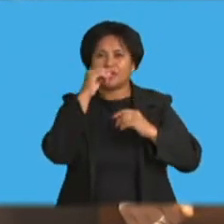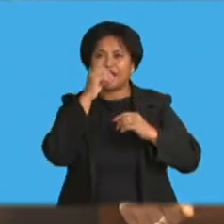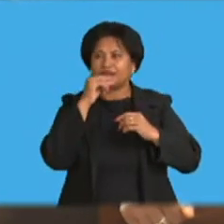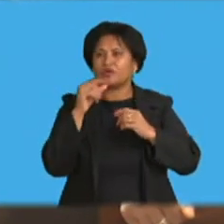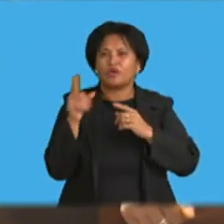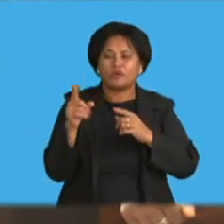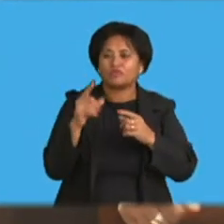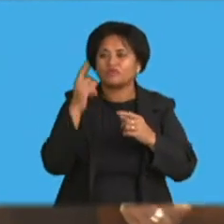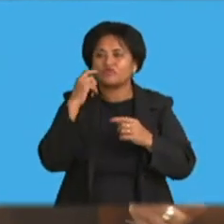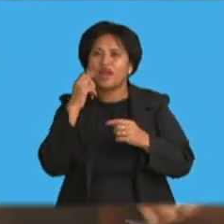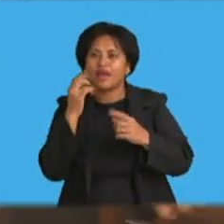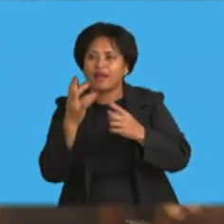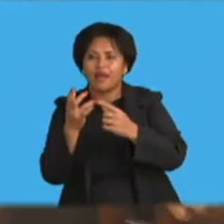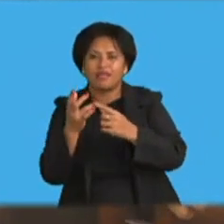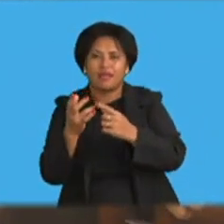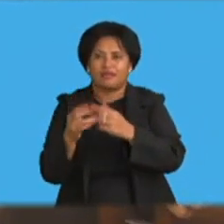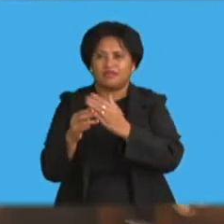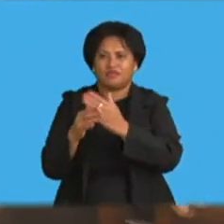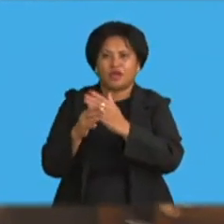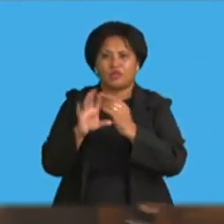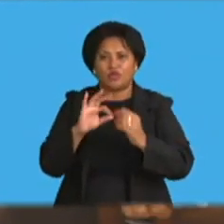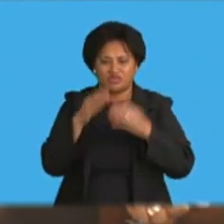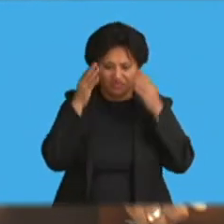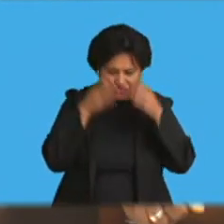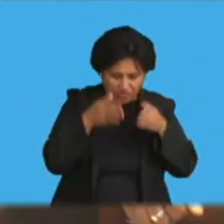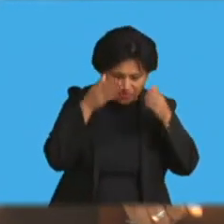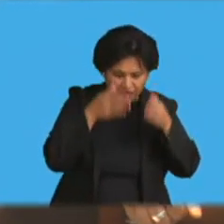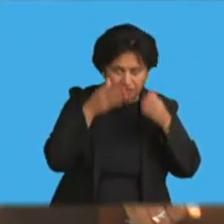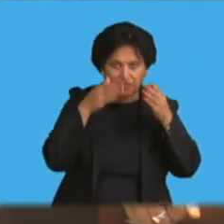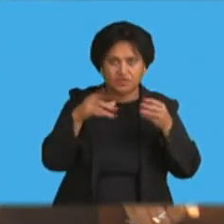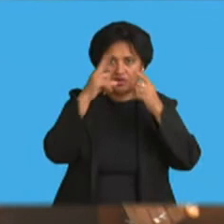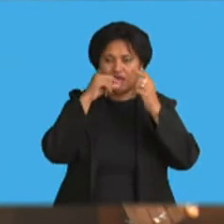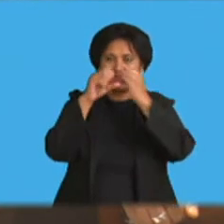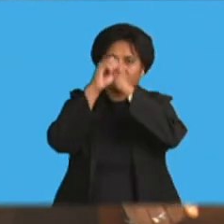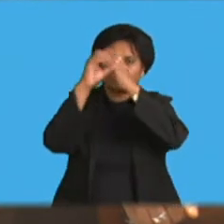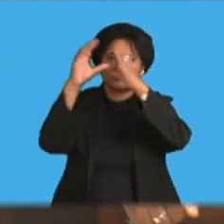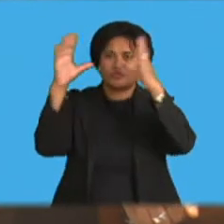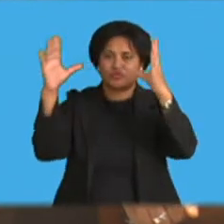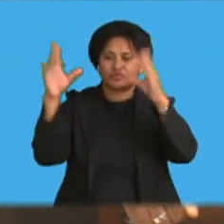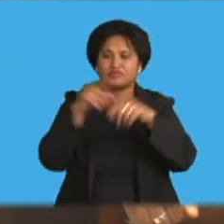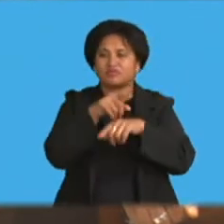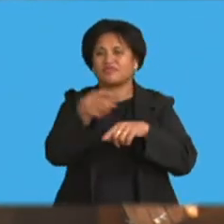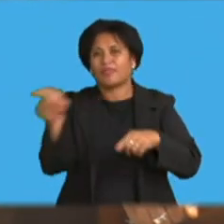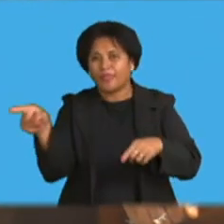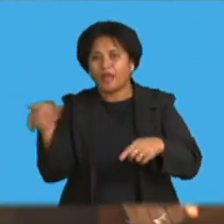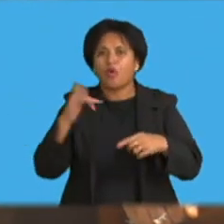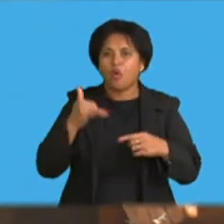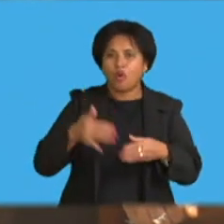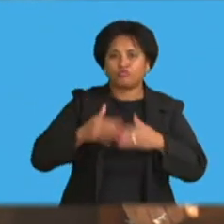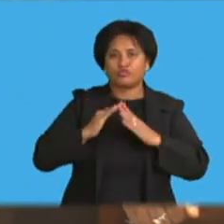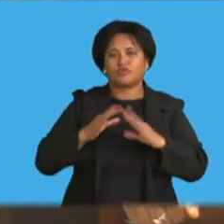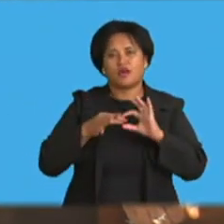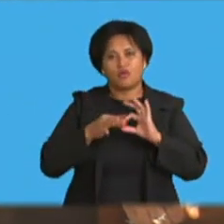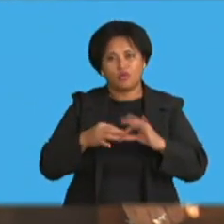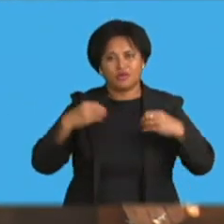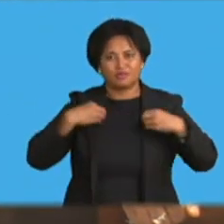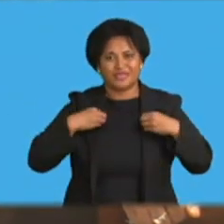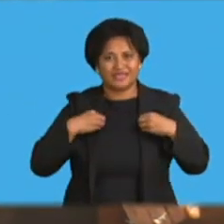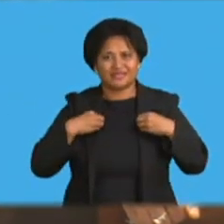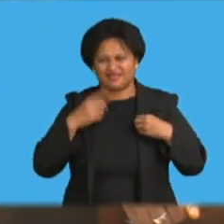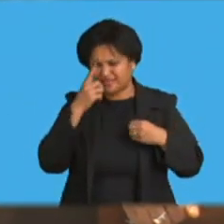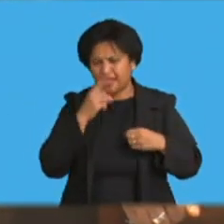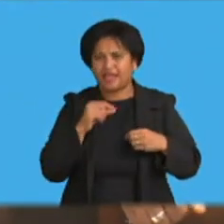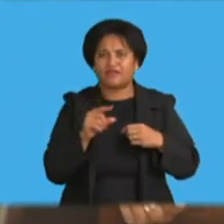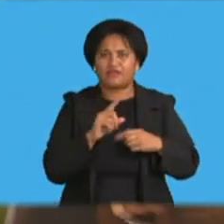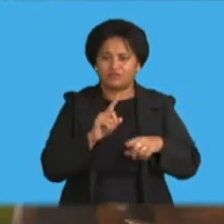themselves as job takers. And that is why we're doing so much to instill a culture of entrepreneurship among Fijians at every age. All of